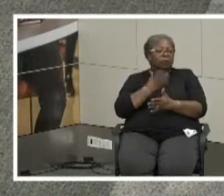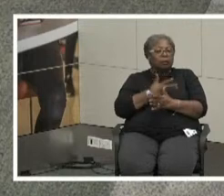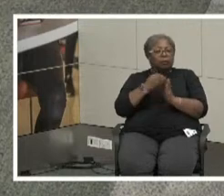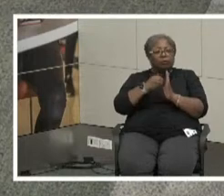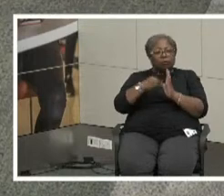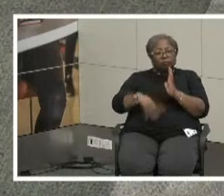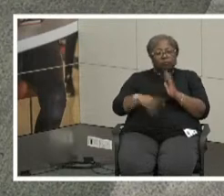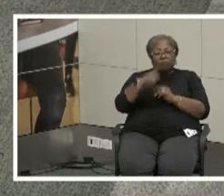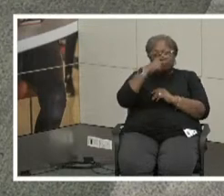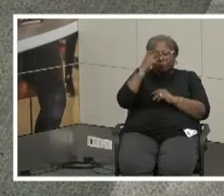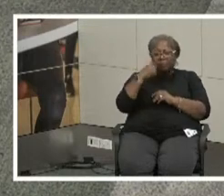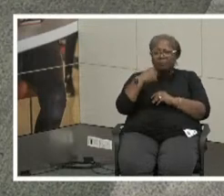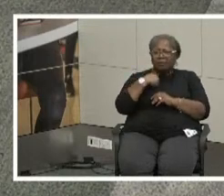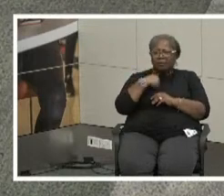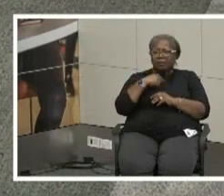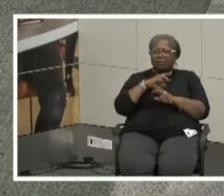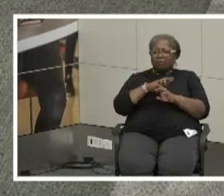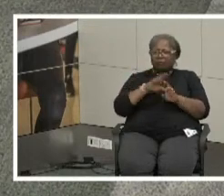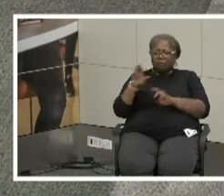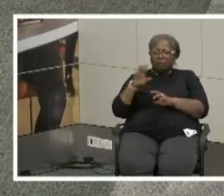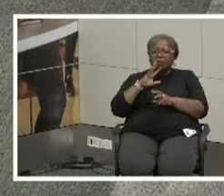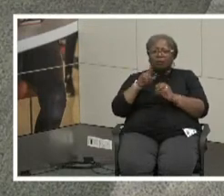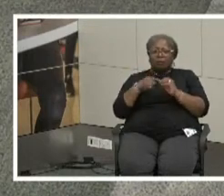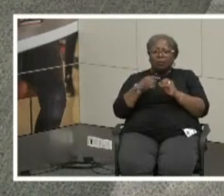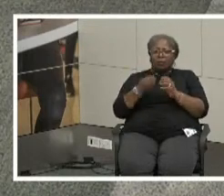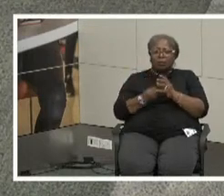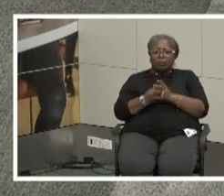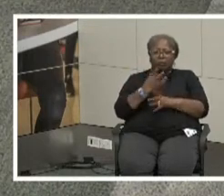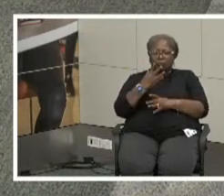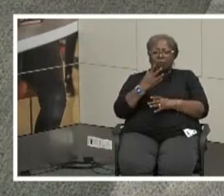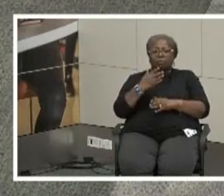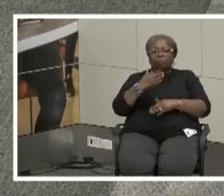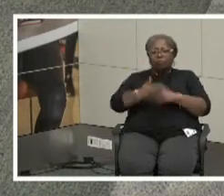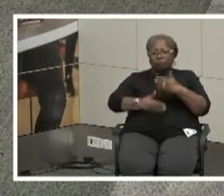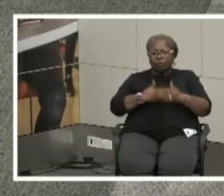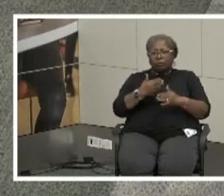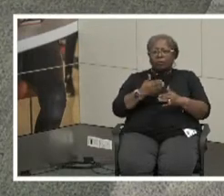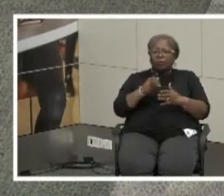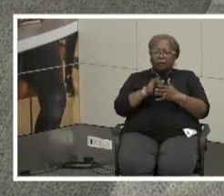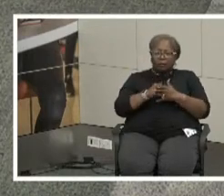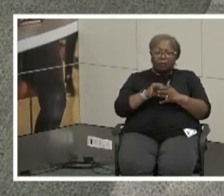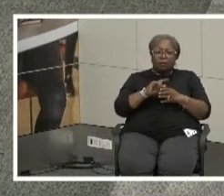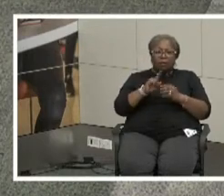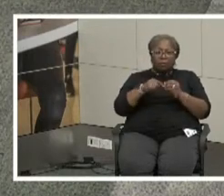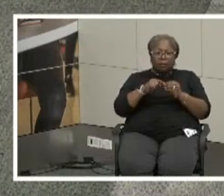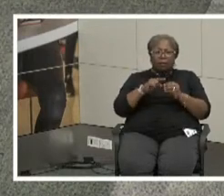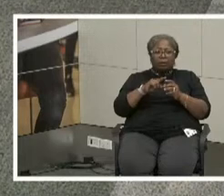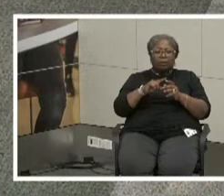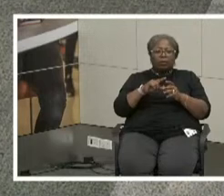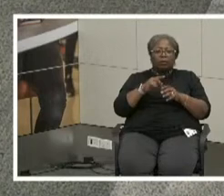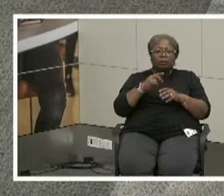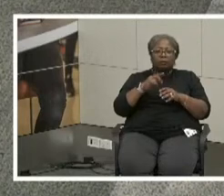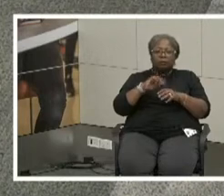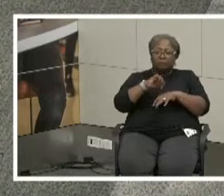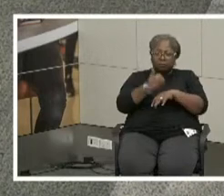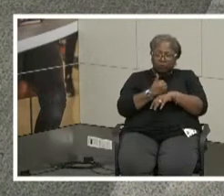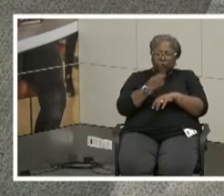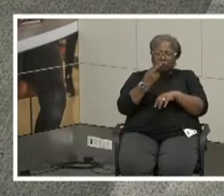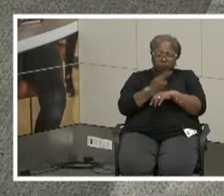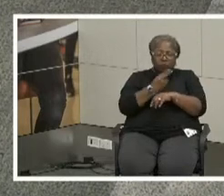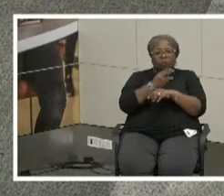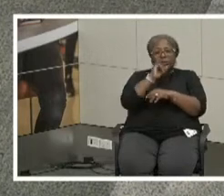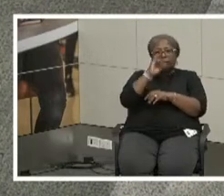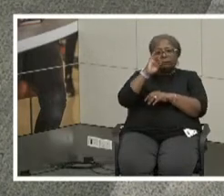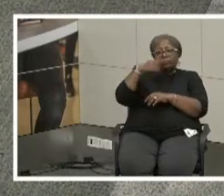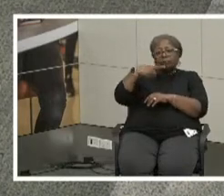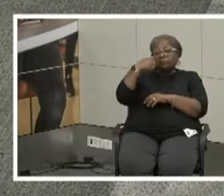because I'm about to talk about a growth progress measure that is about implementation of the IEP and so